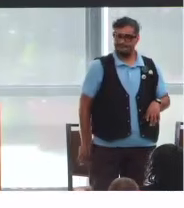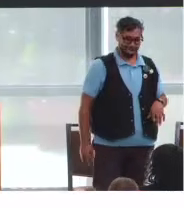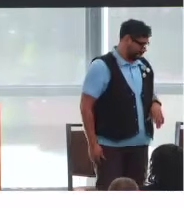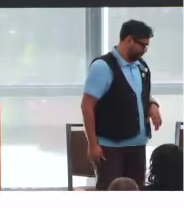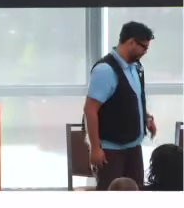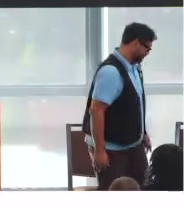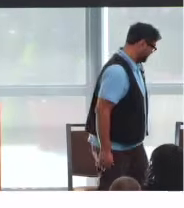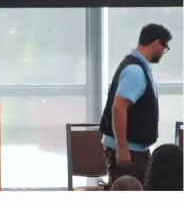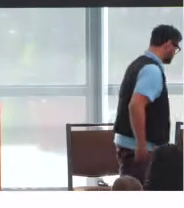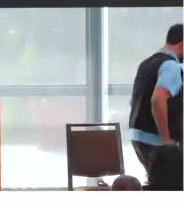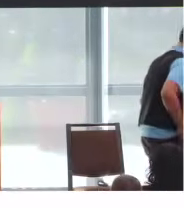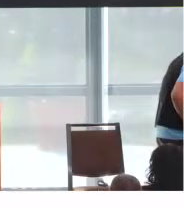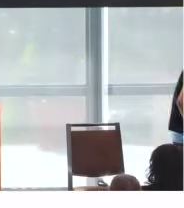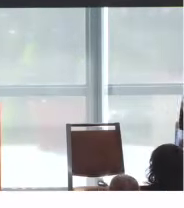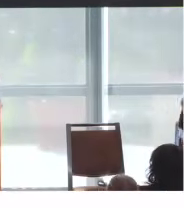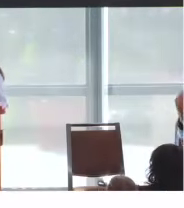Dr. Wallace.